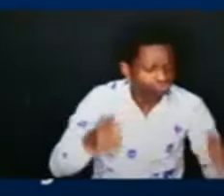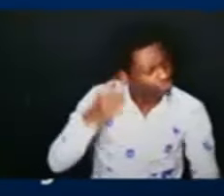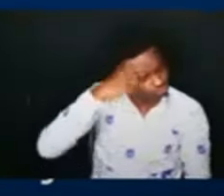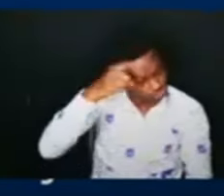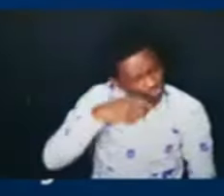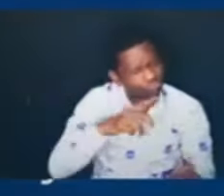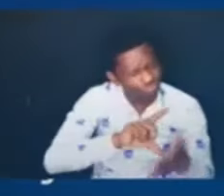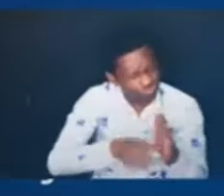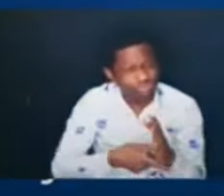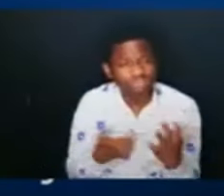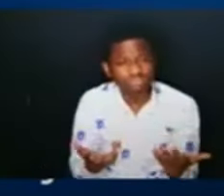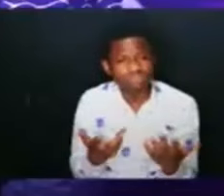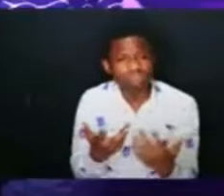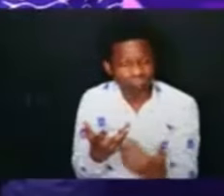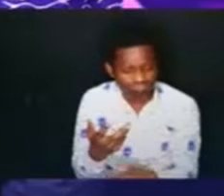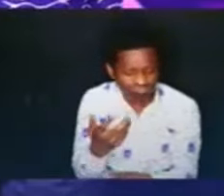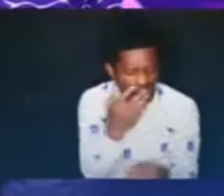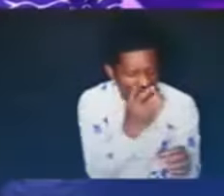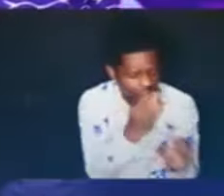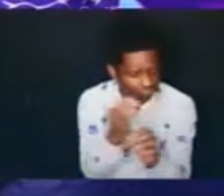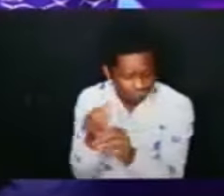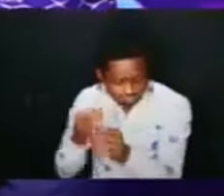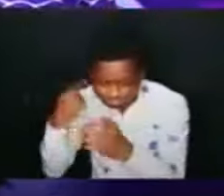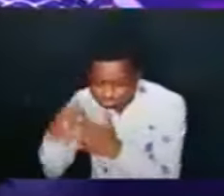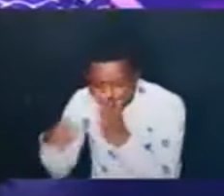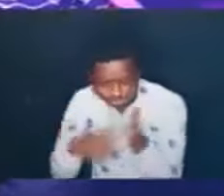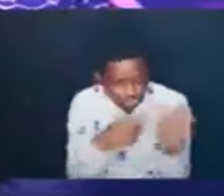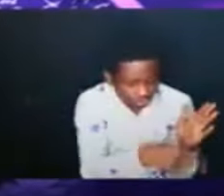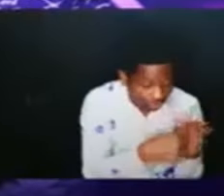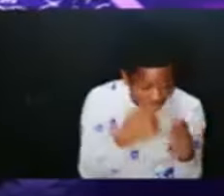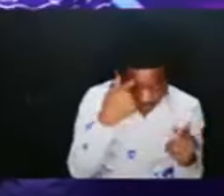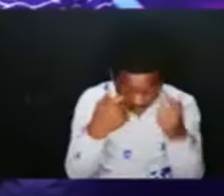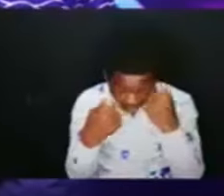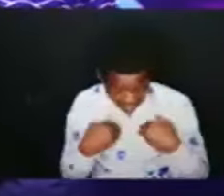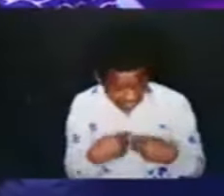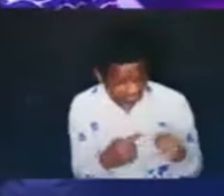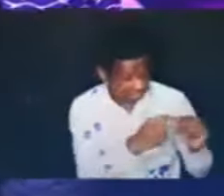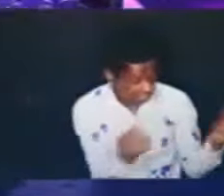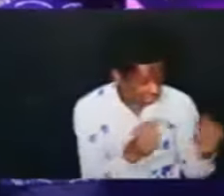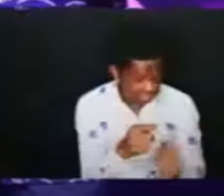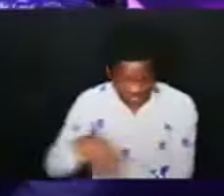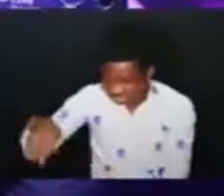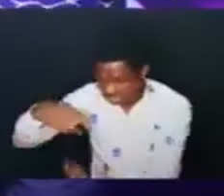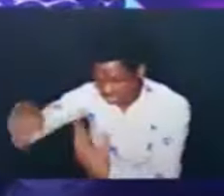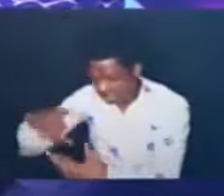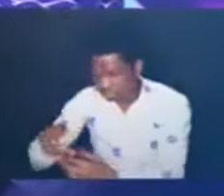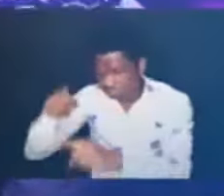oversee the mouth and check it, because enemies will always ride on